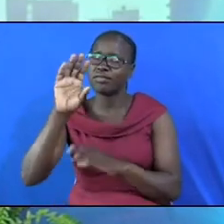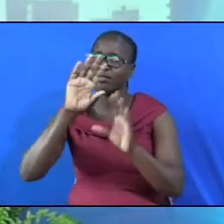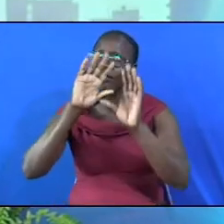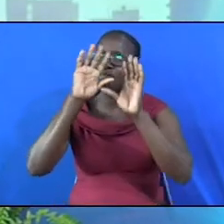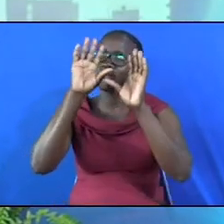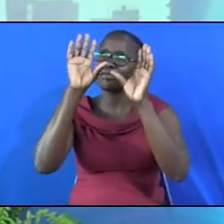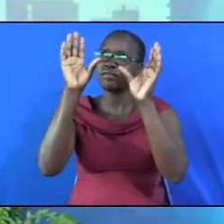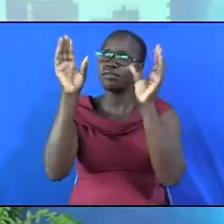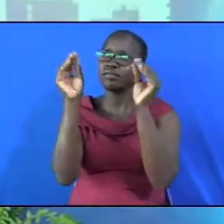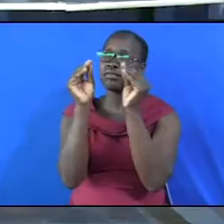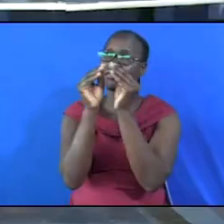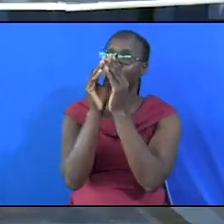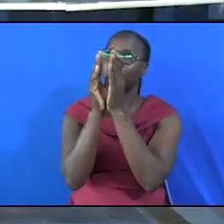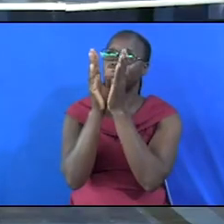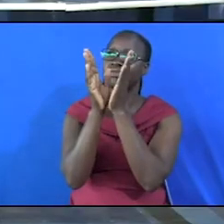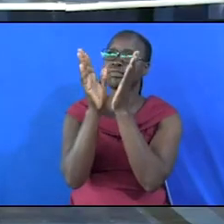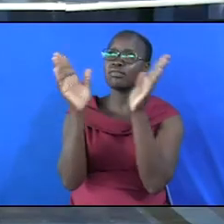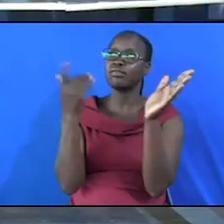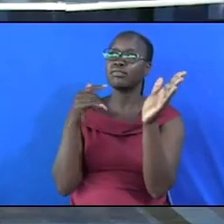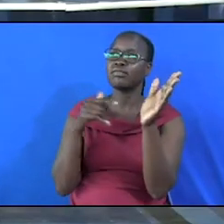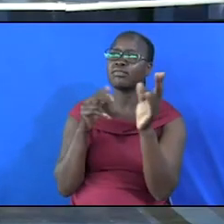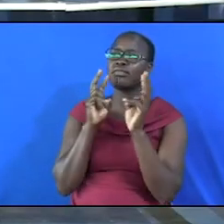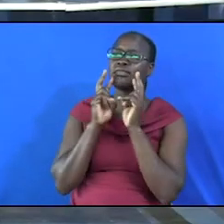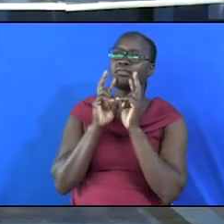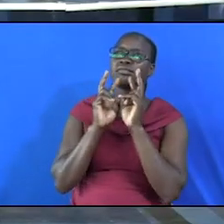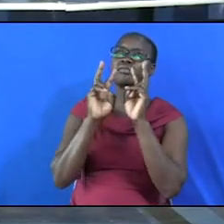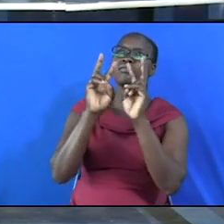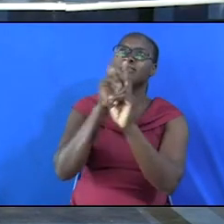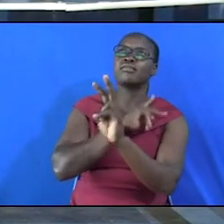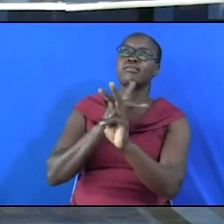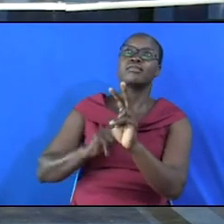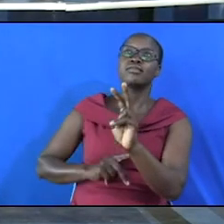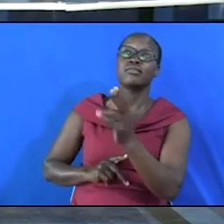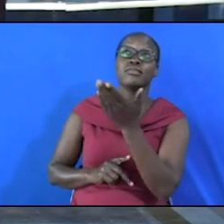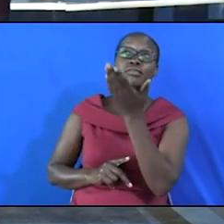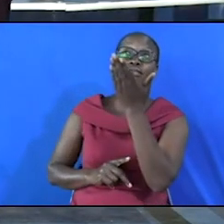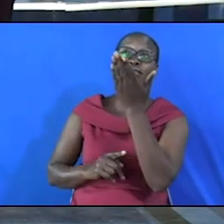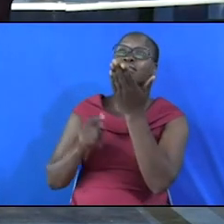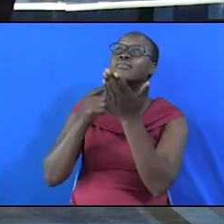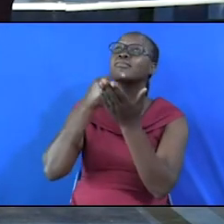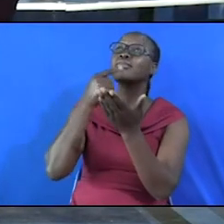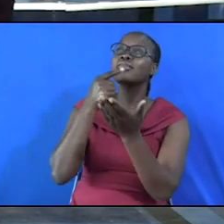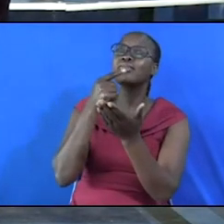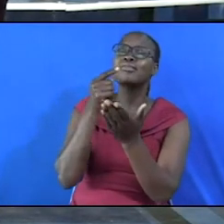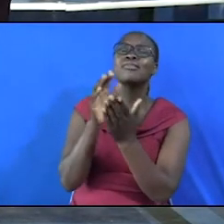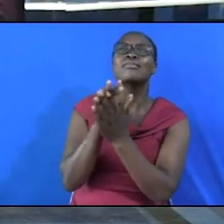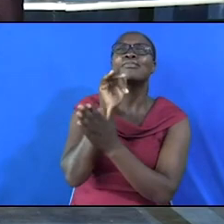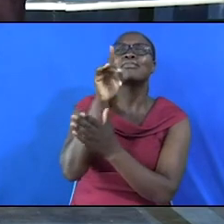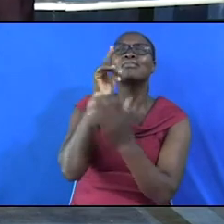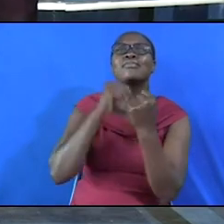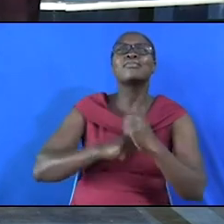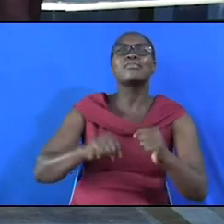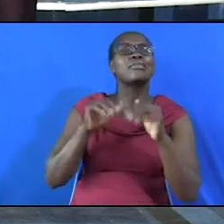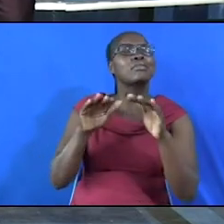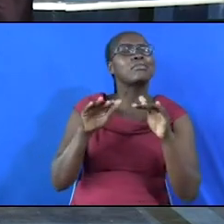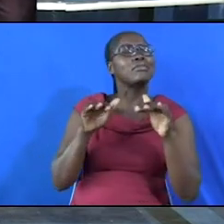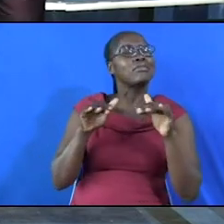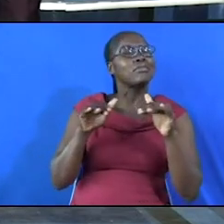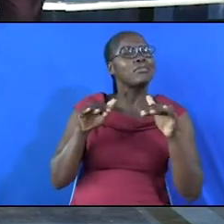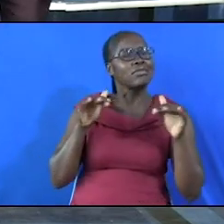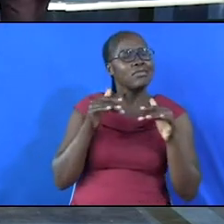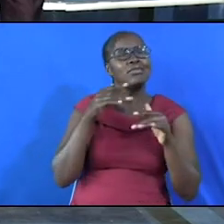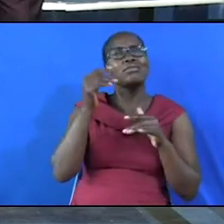open and all of us will behold the King, and together we will say, this is the Master. We have waited for